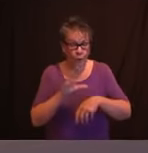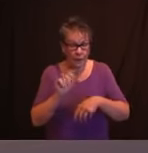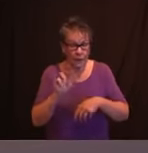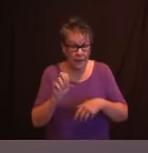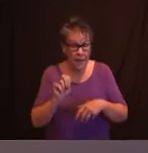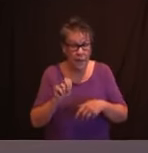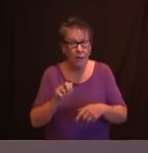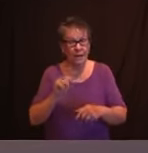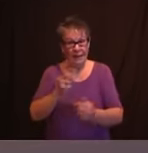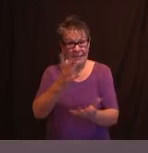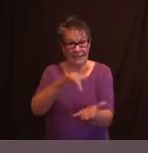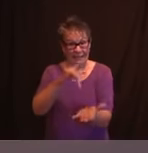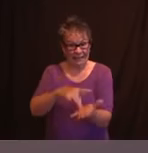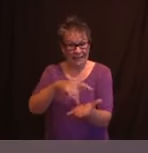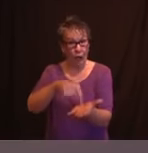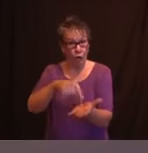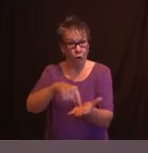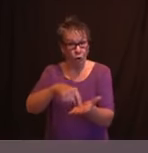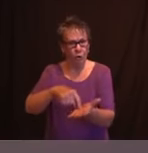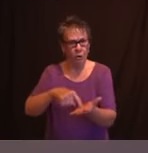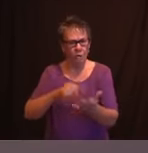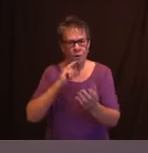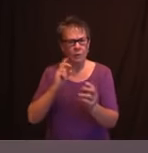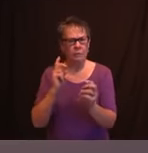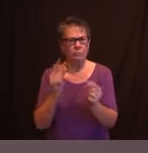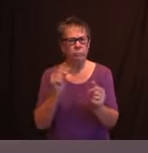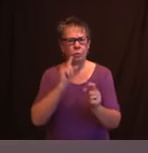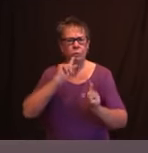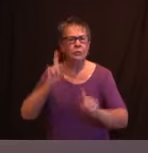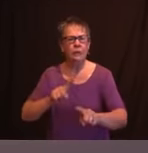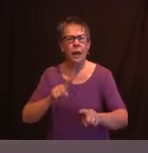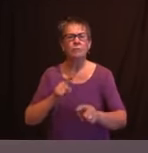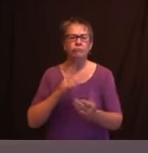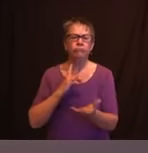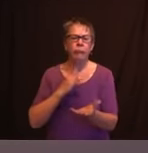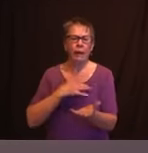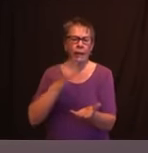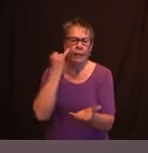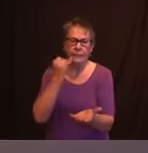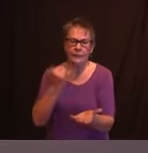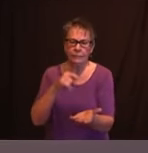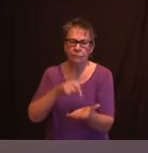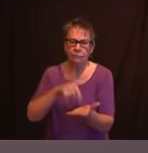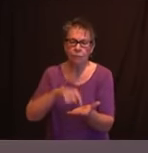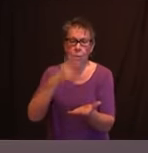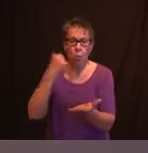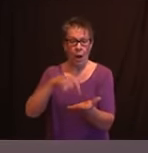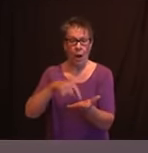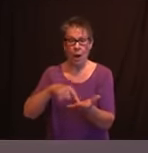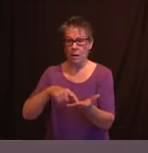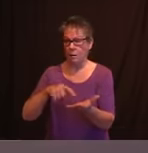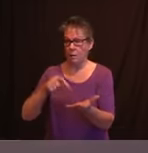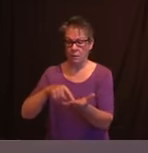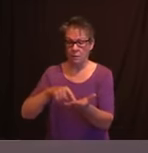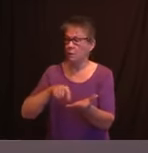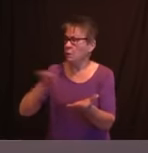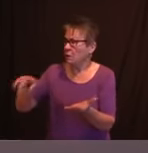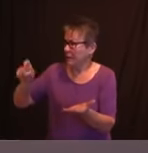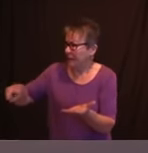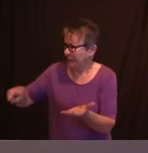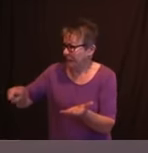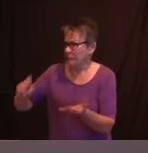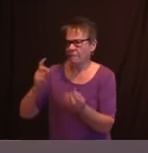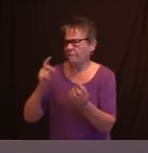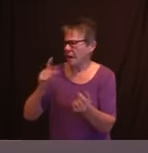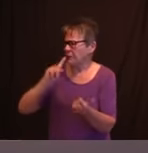care. And I love that, and that's something I know Judy and Pat, and Judy and team and others will implement. Thank you.